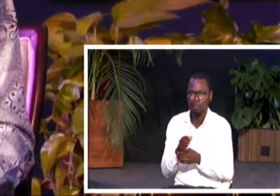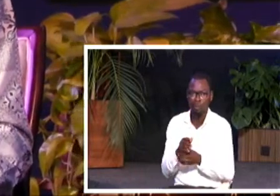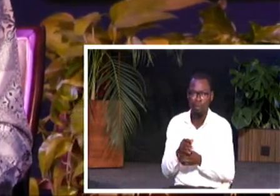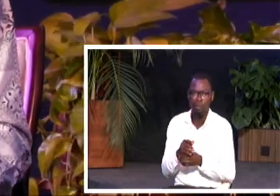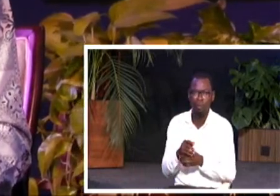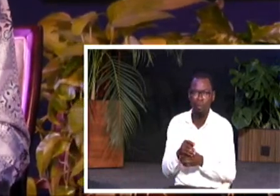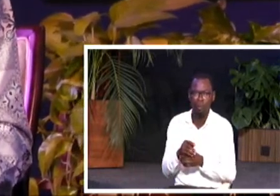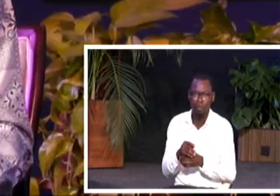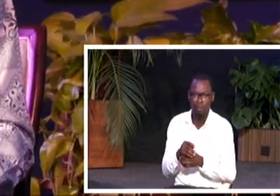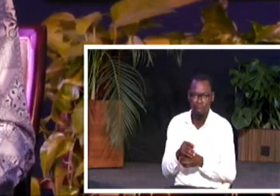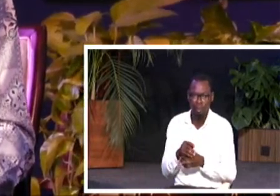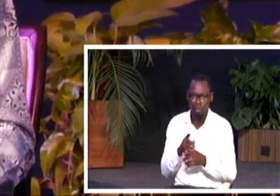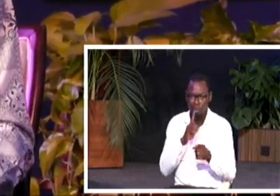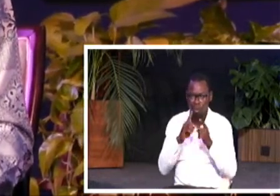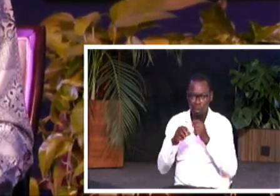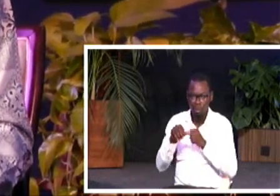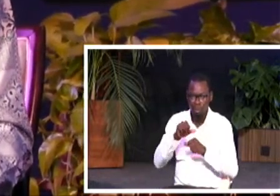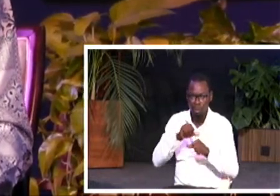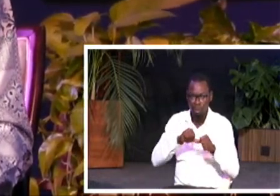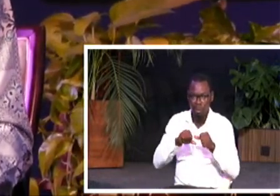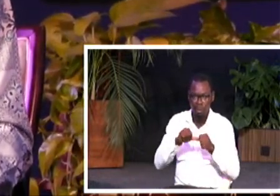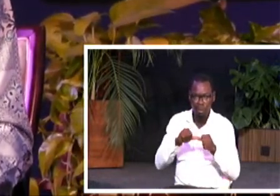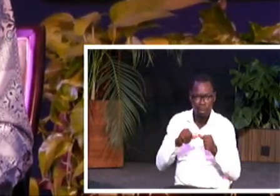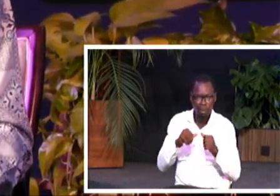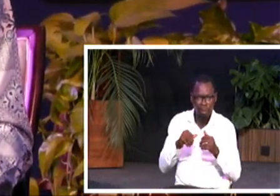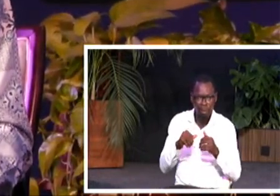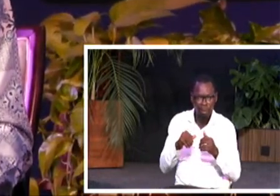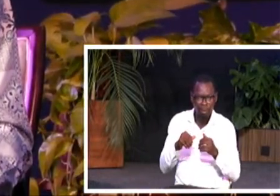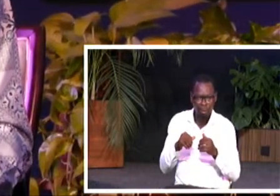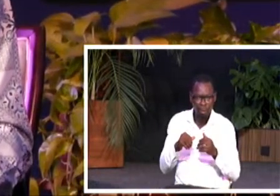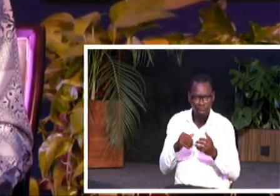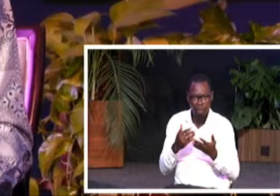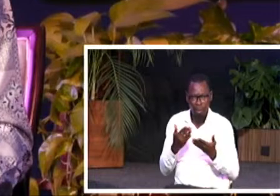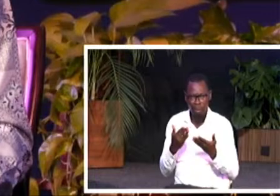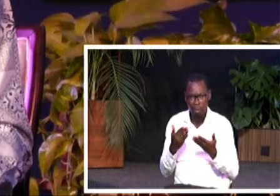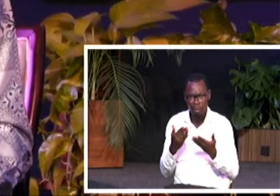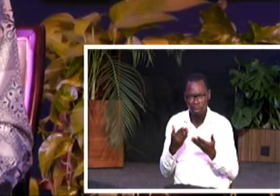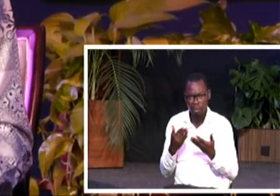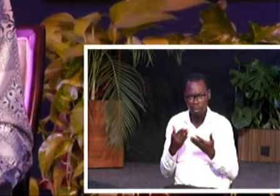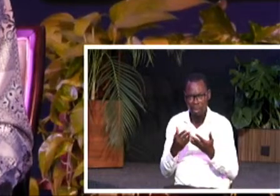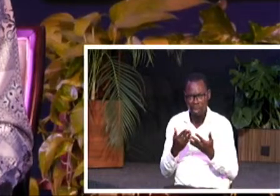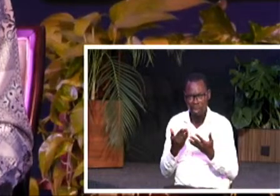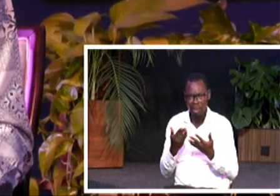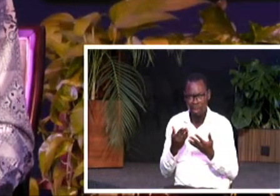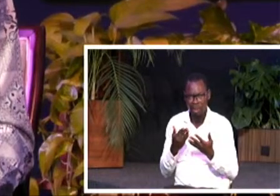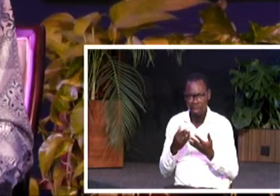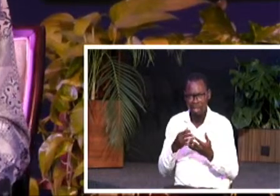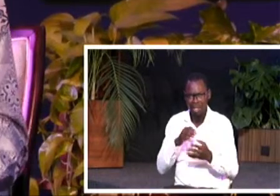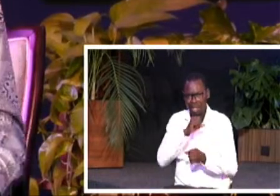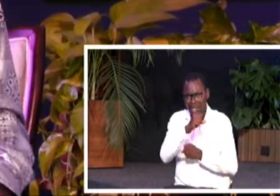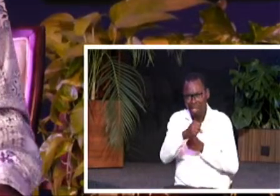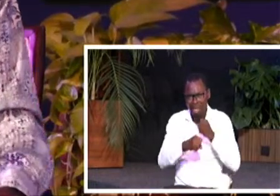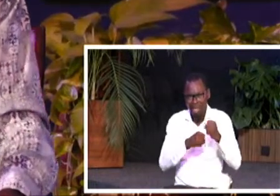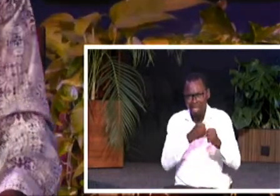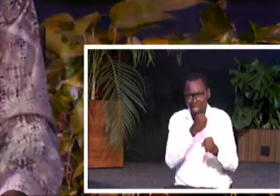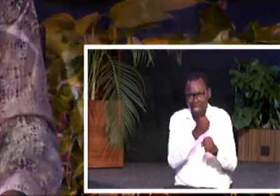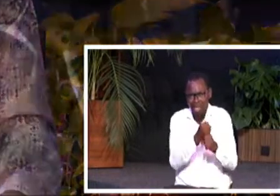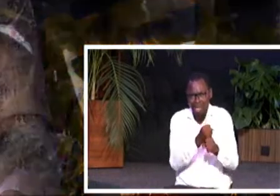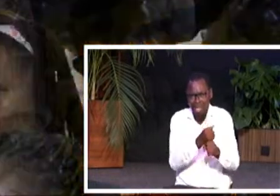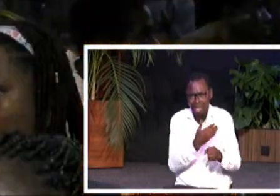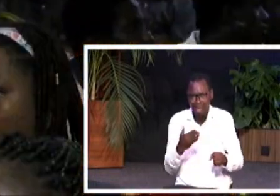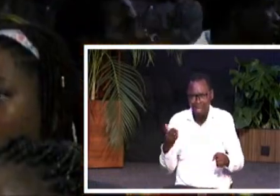is, talking about raw vegetables, these are always seasonal, and then they are perishable